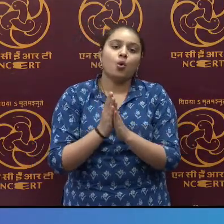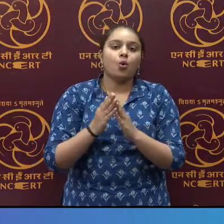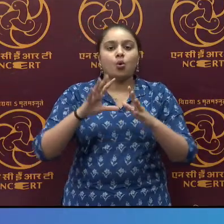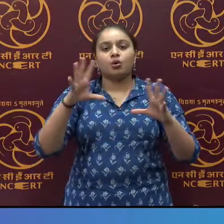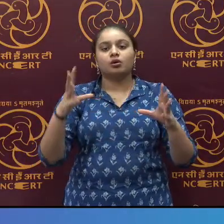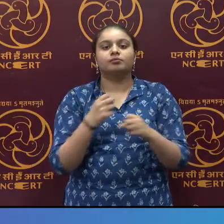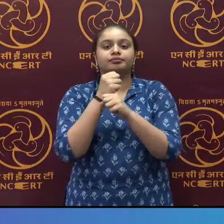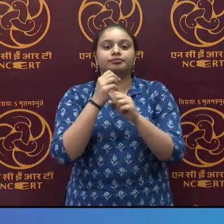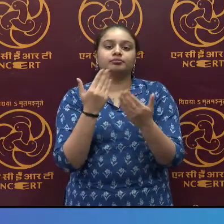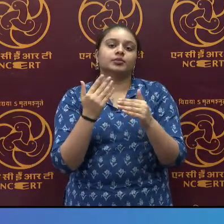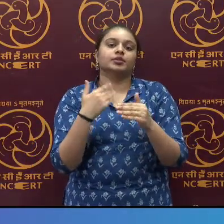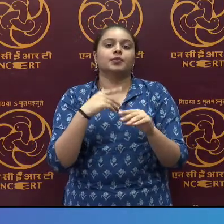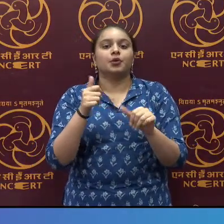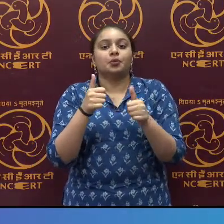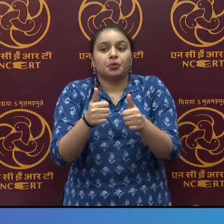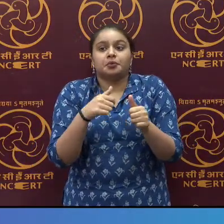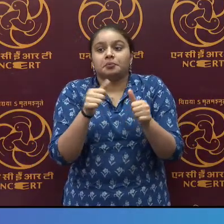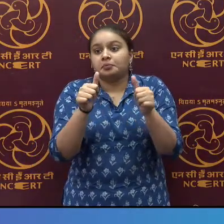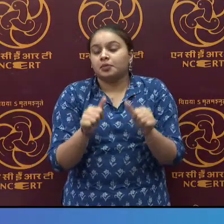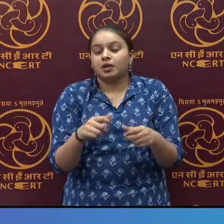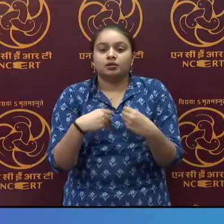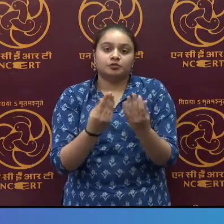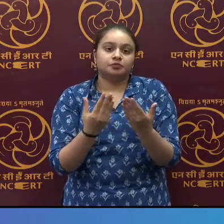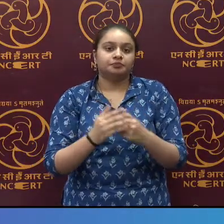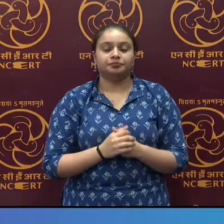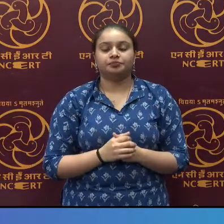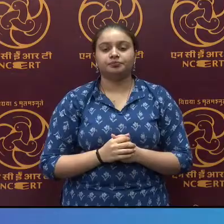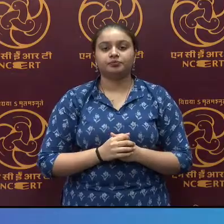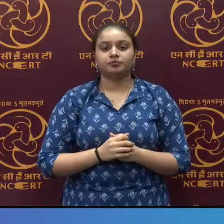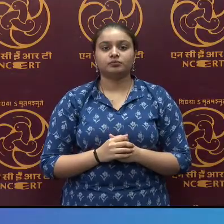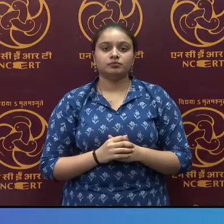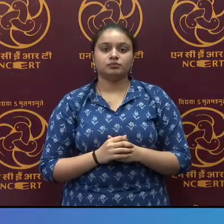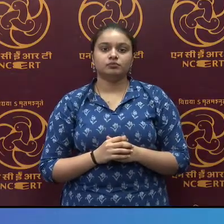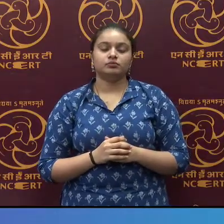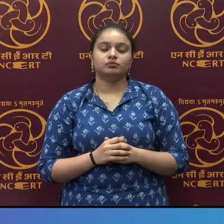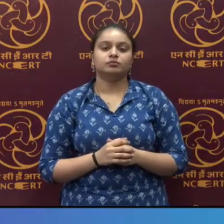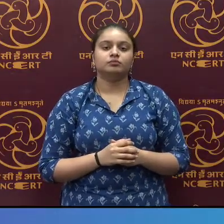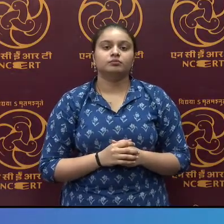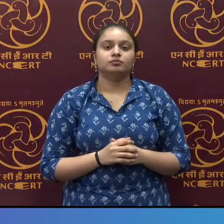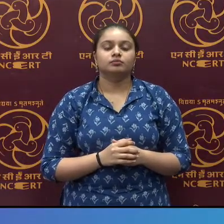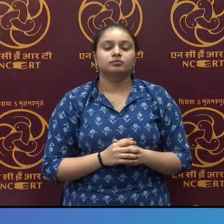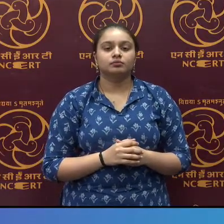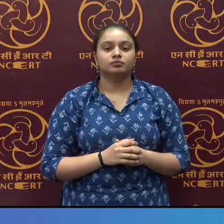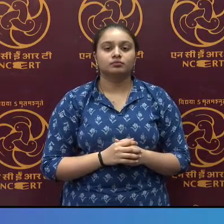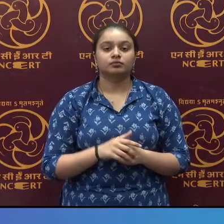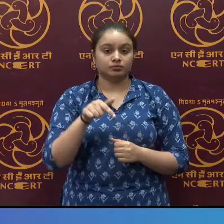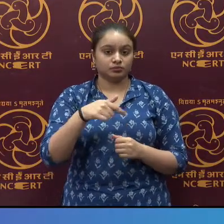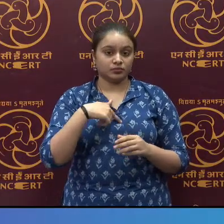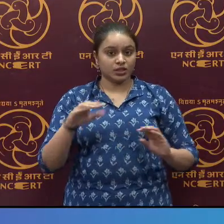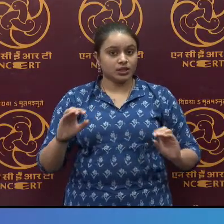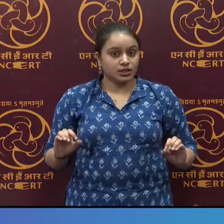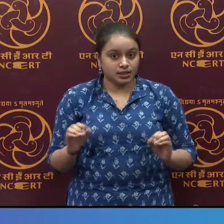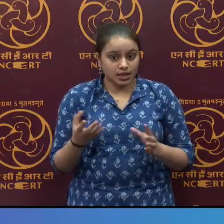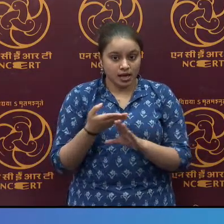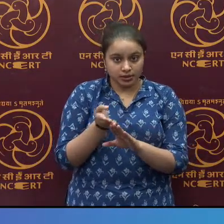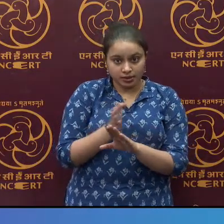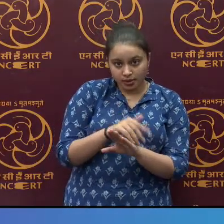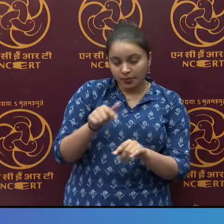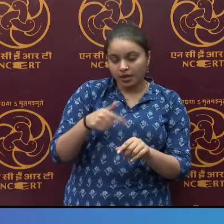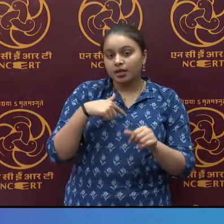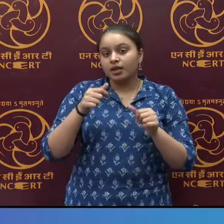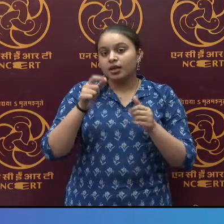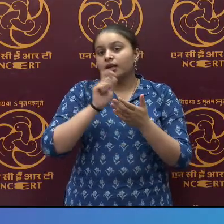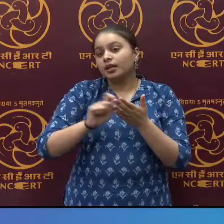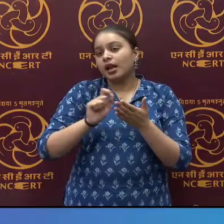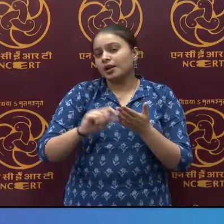get good marks. Right. What's next, ma'am? So, exactly, before we start, we should understand why are we writing